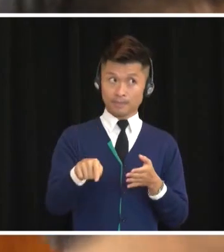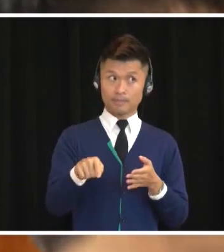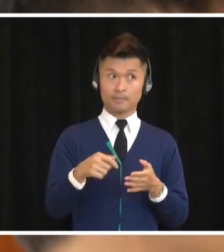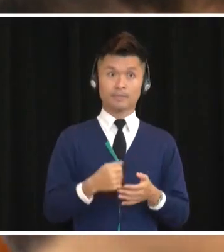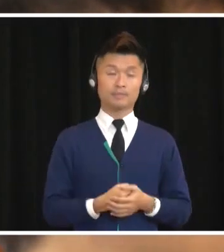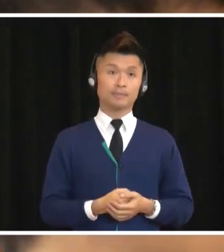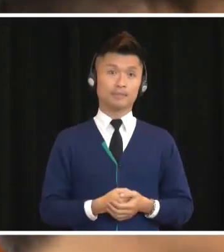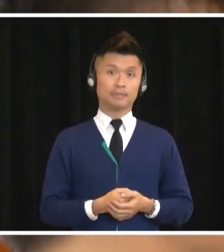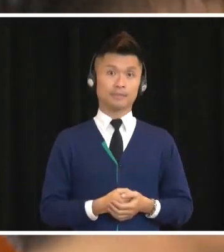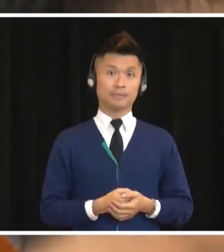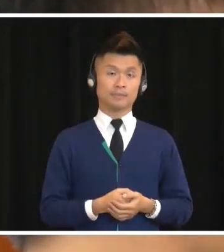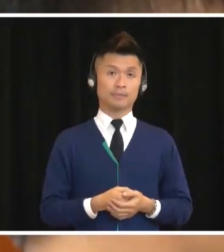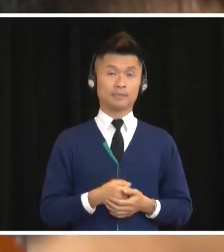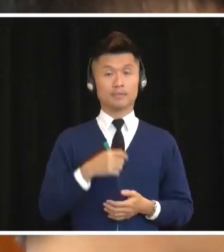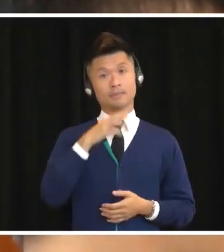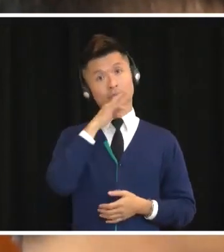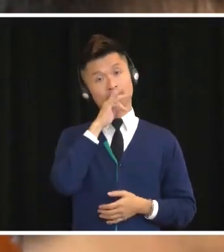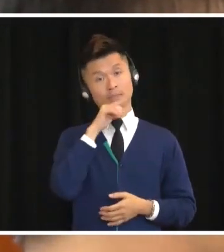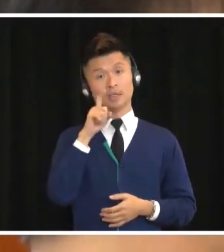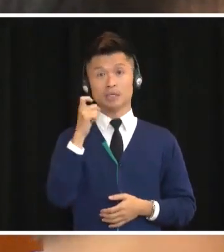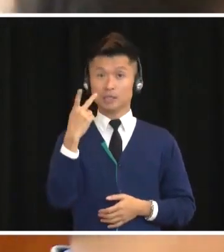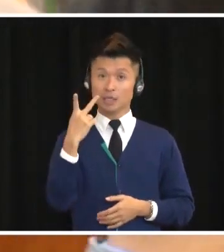legal representation.